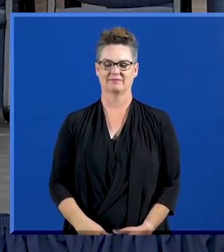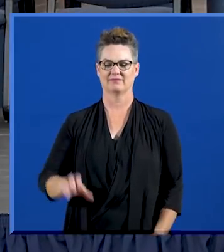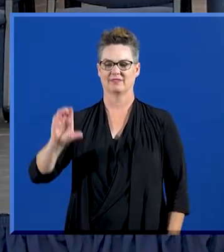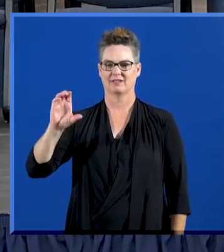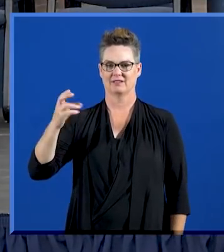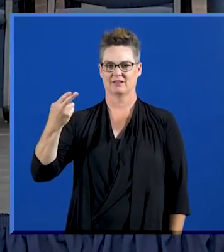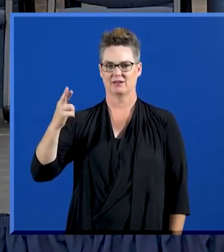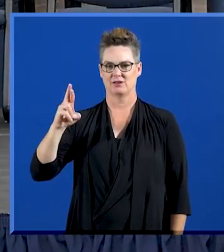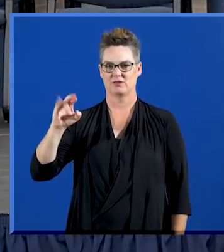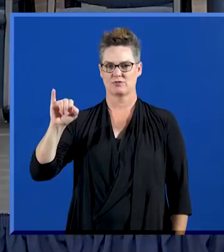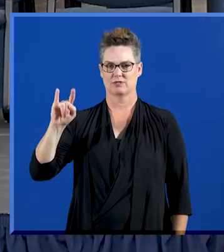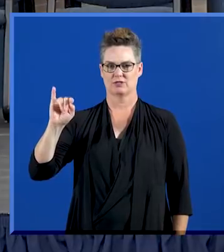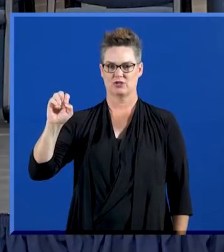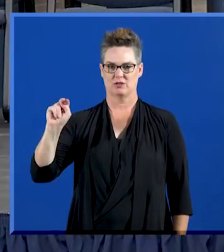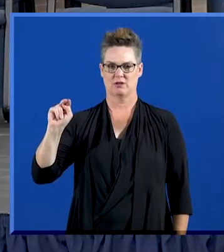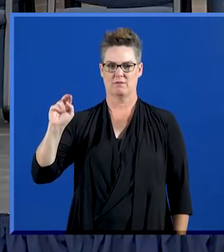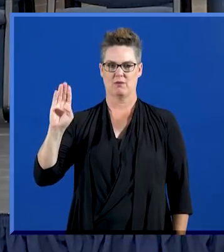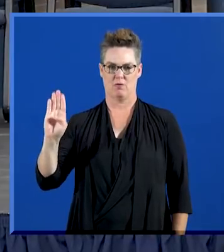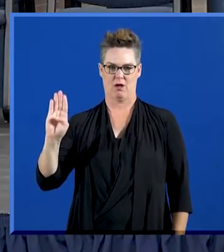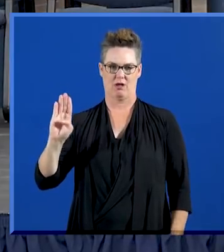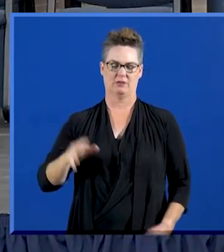Christian Barajas.